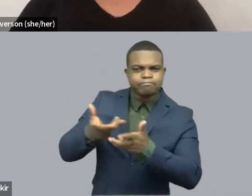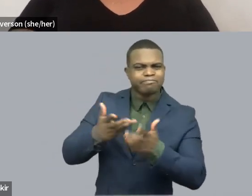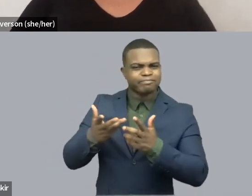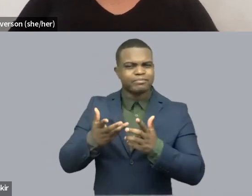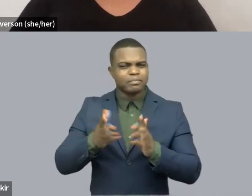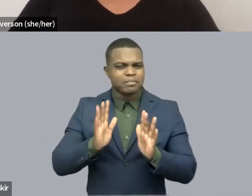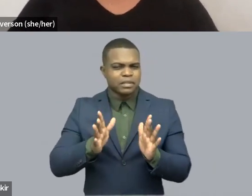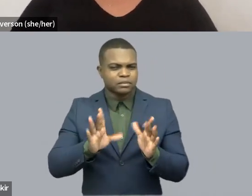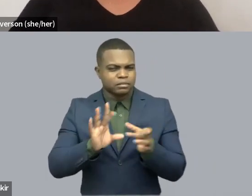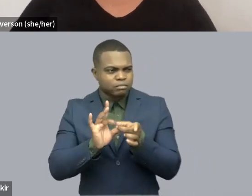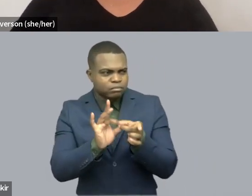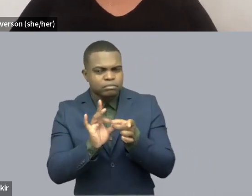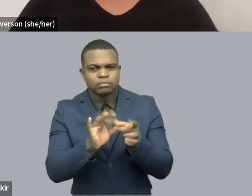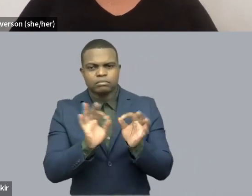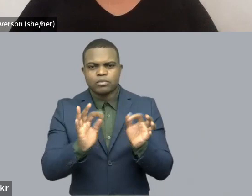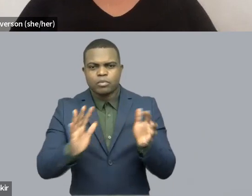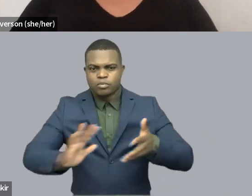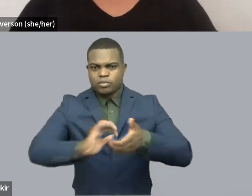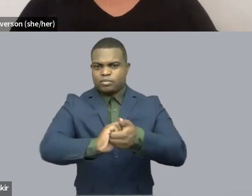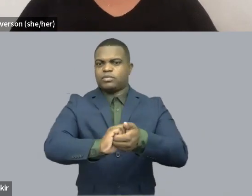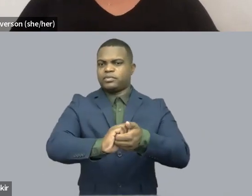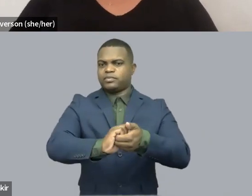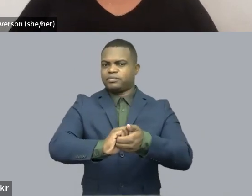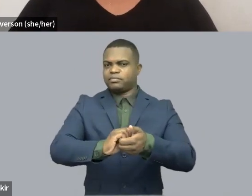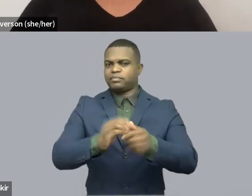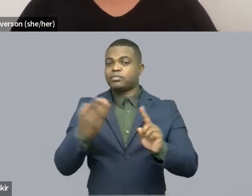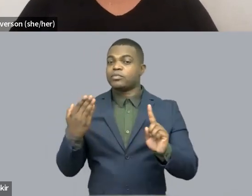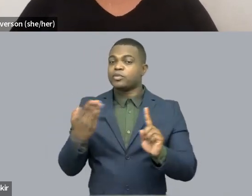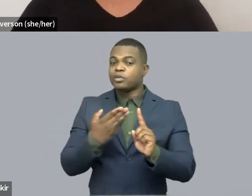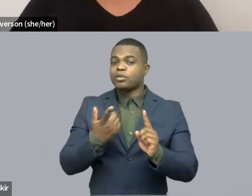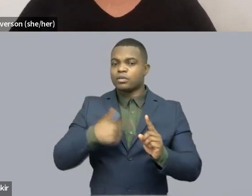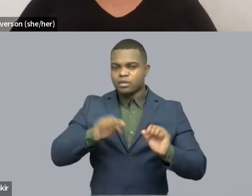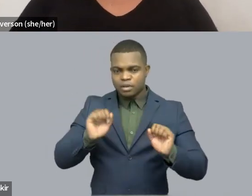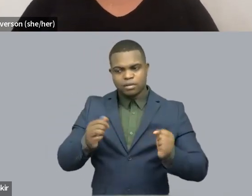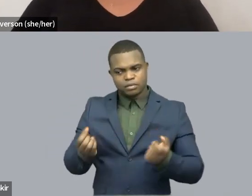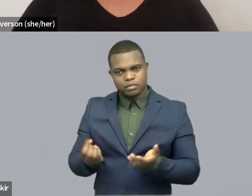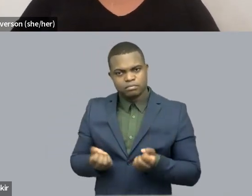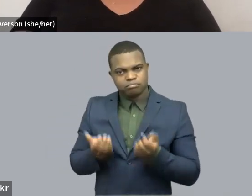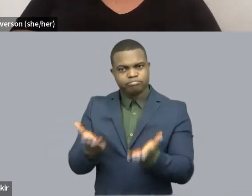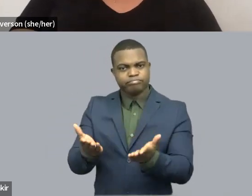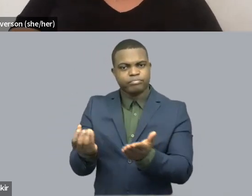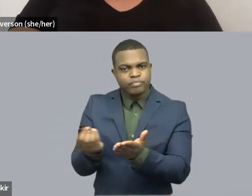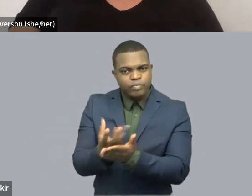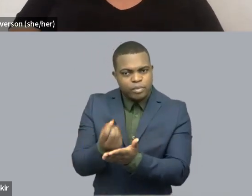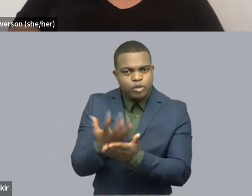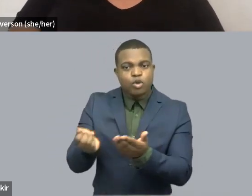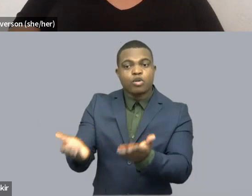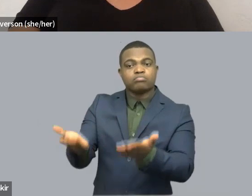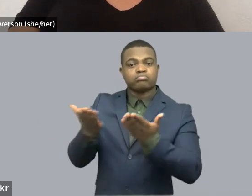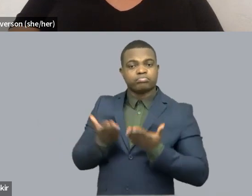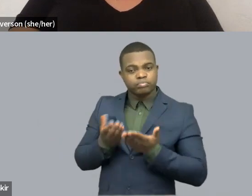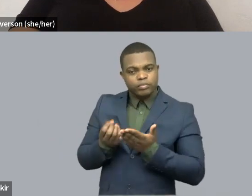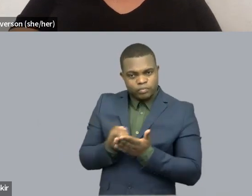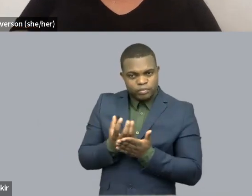or blanket refute it, in which case, you know, like, there's either a case to be made for greater transparency from that company,